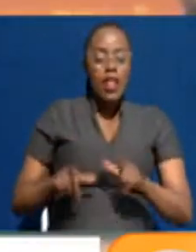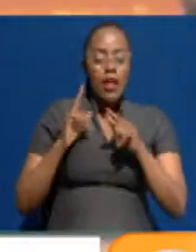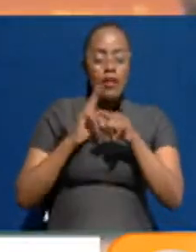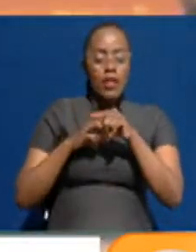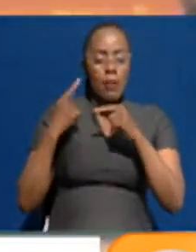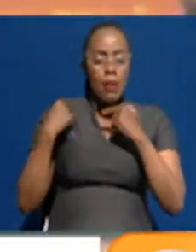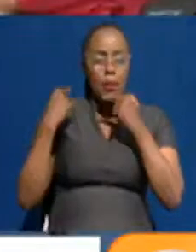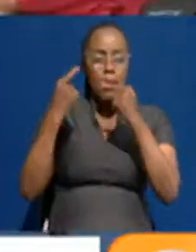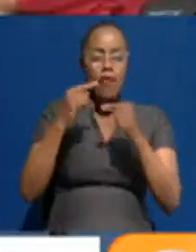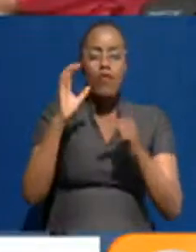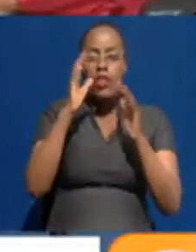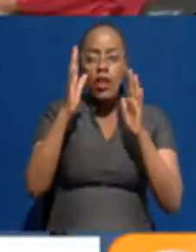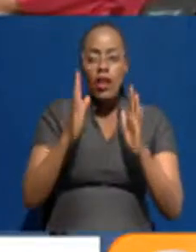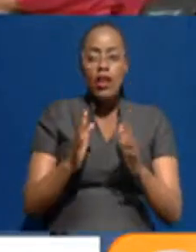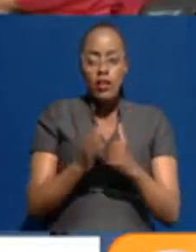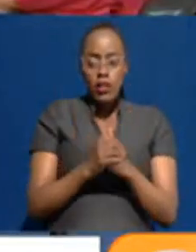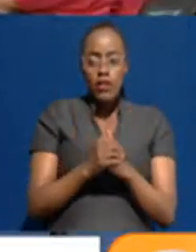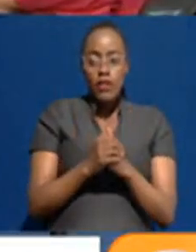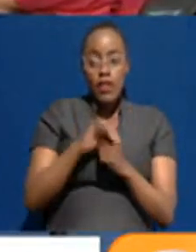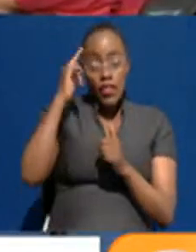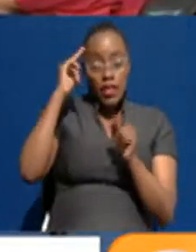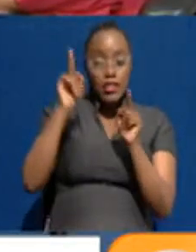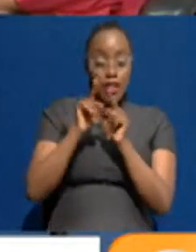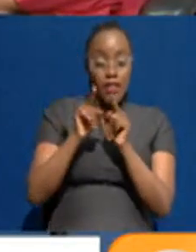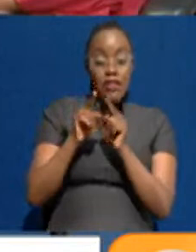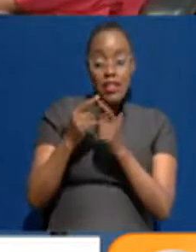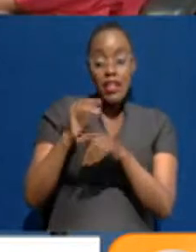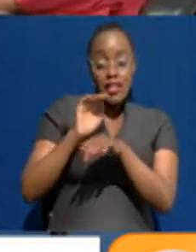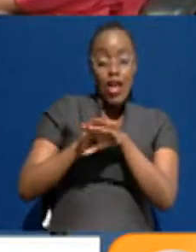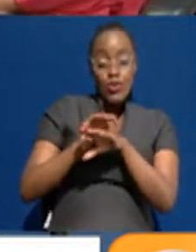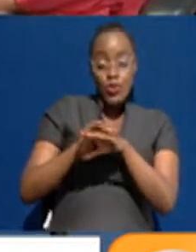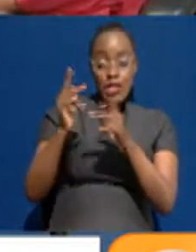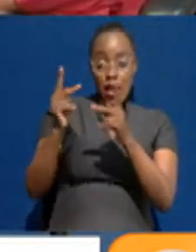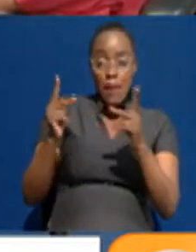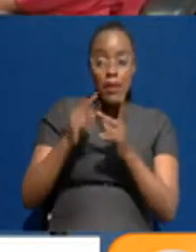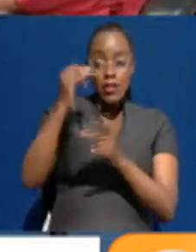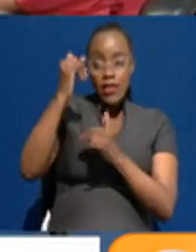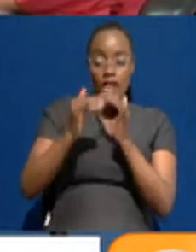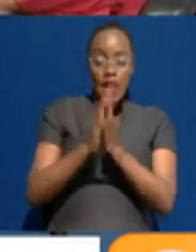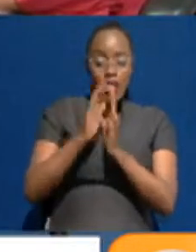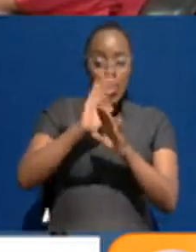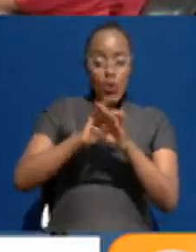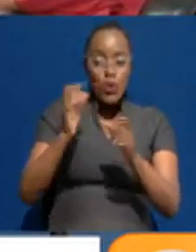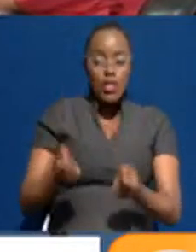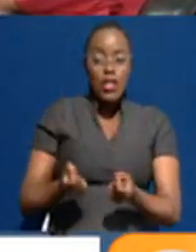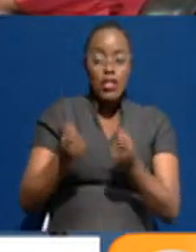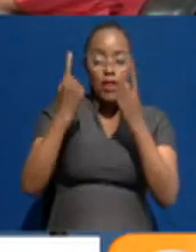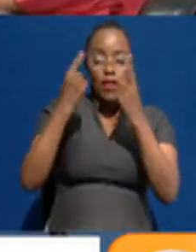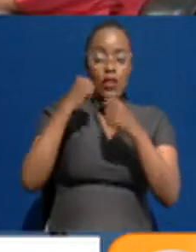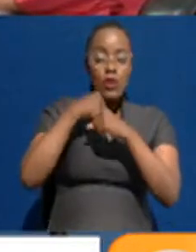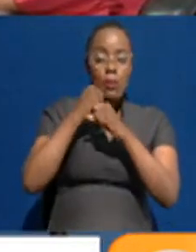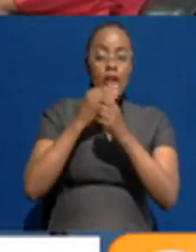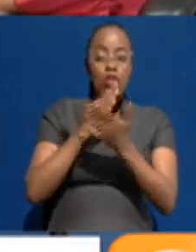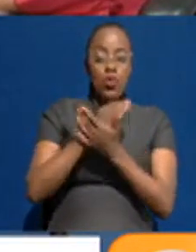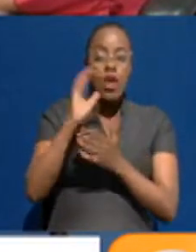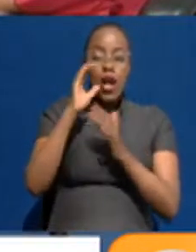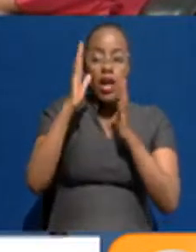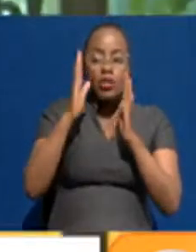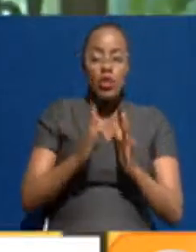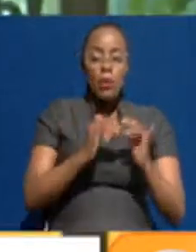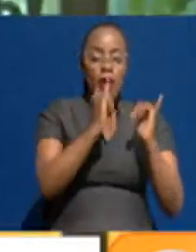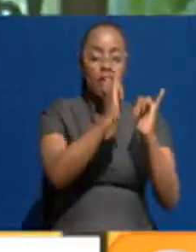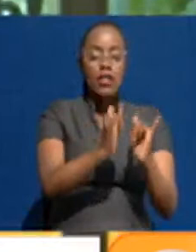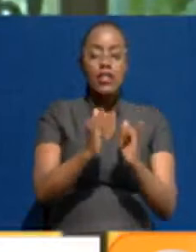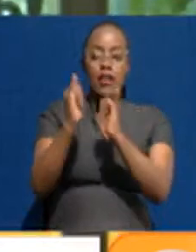customers. Yeah, and I think that's a good place to leave it, and a good understanding in terms of ensuring that customers'